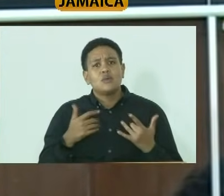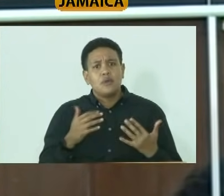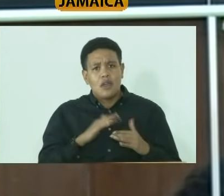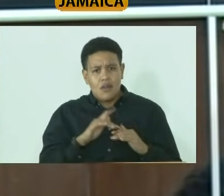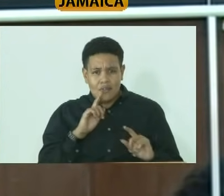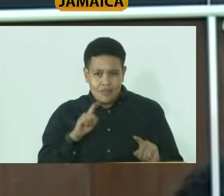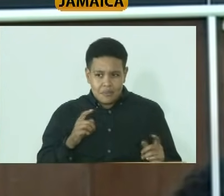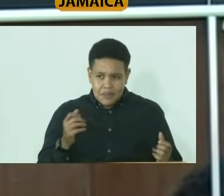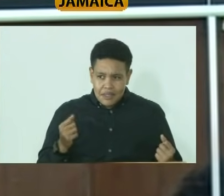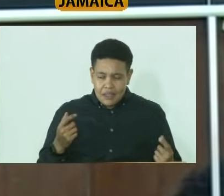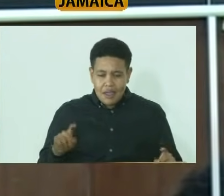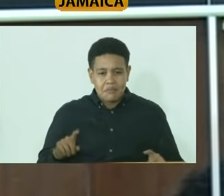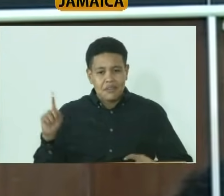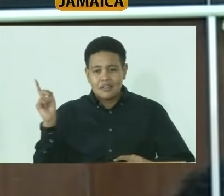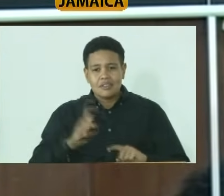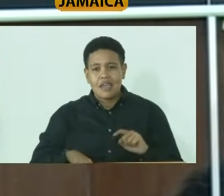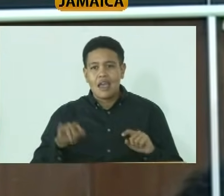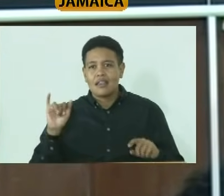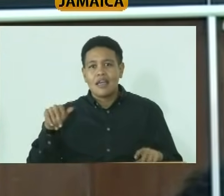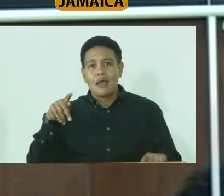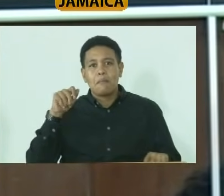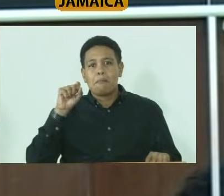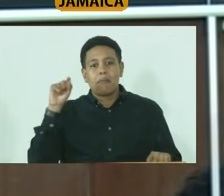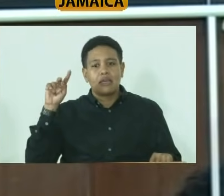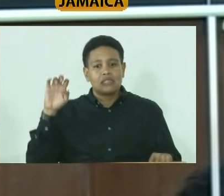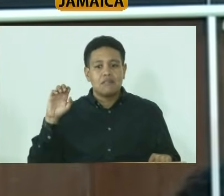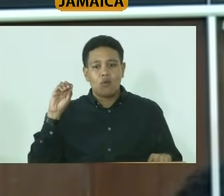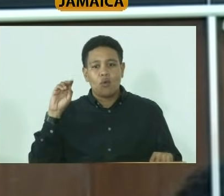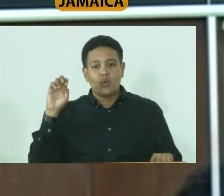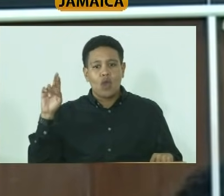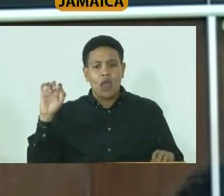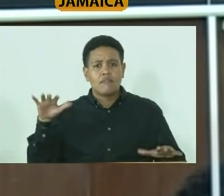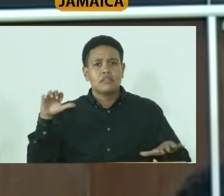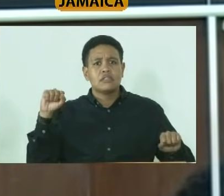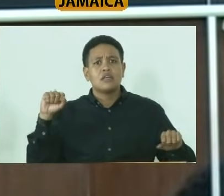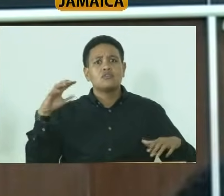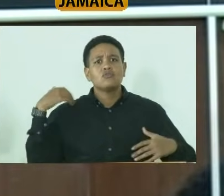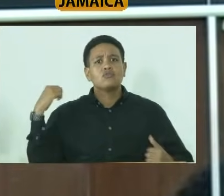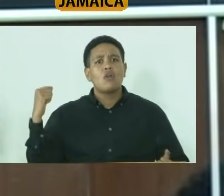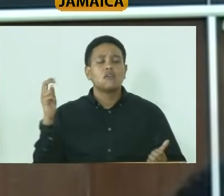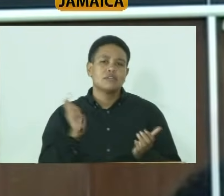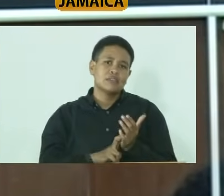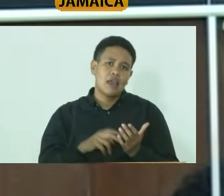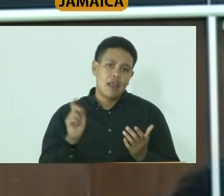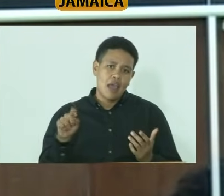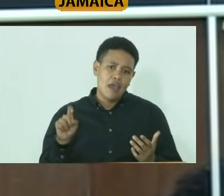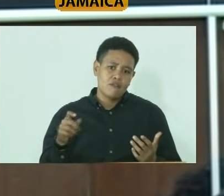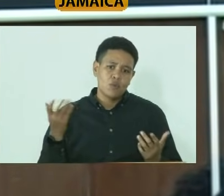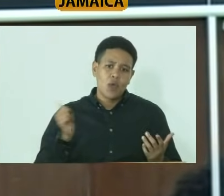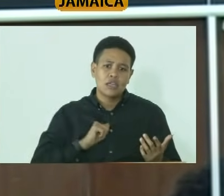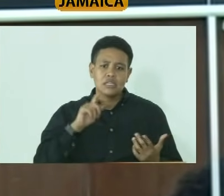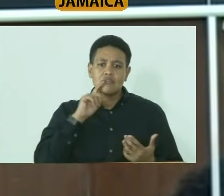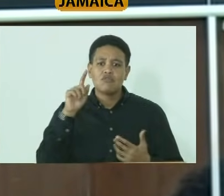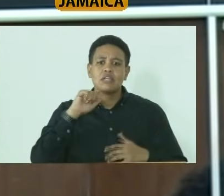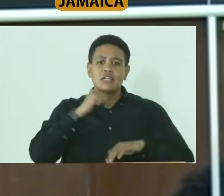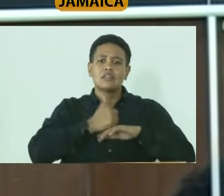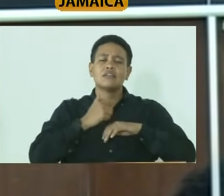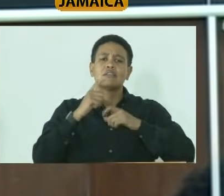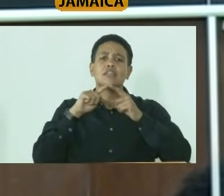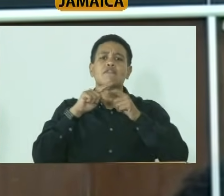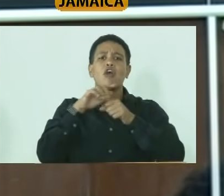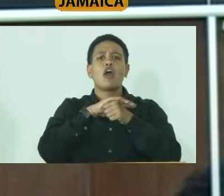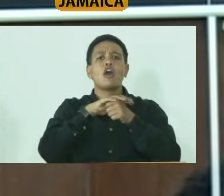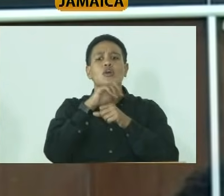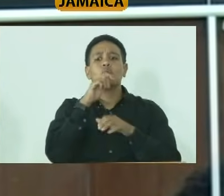response. It can't be that passive. The OUR has to take a stronger stance. I have constituents whose